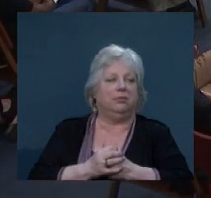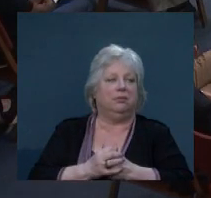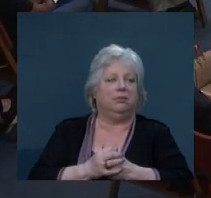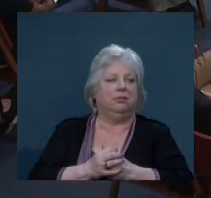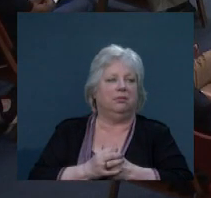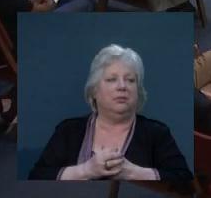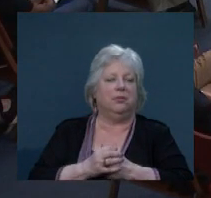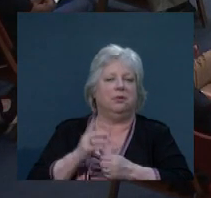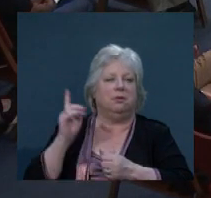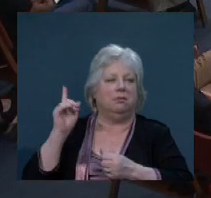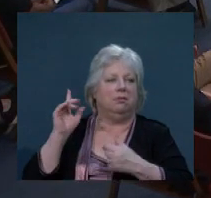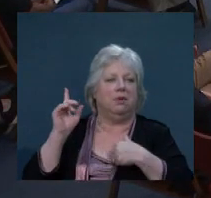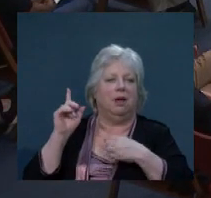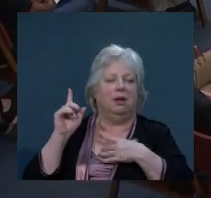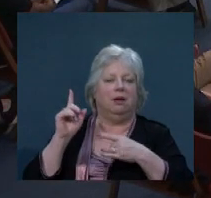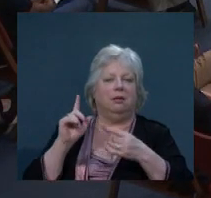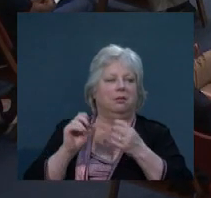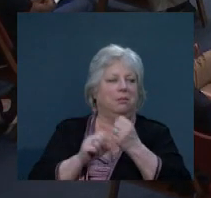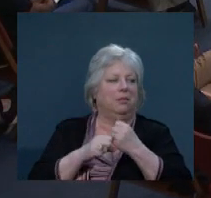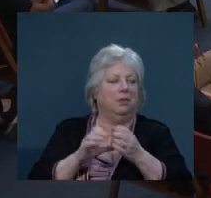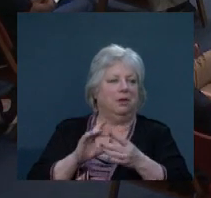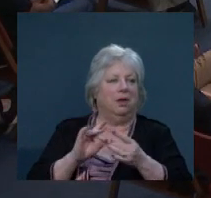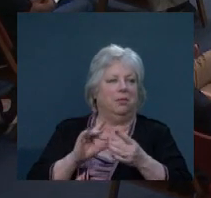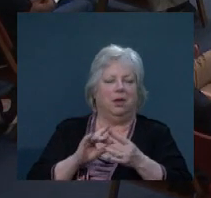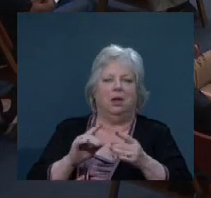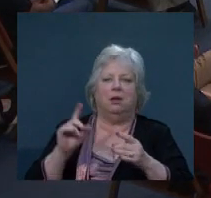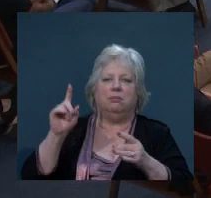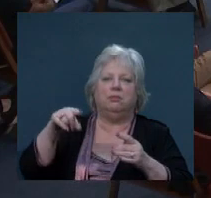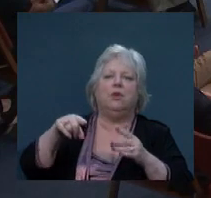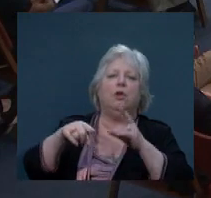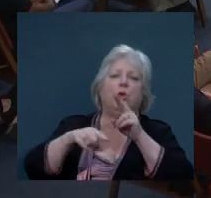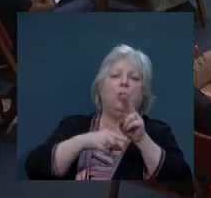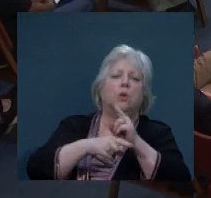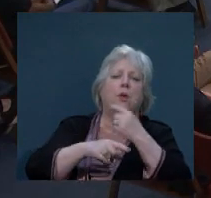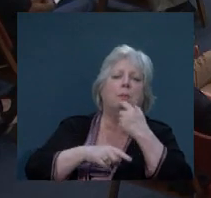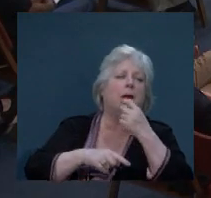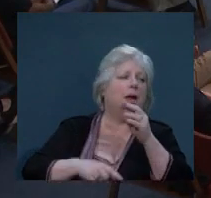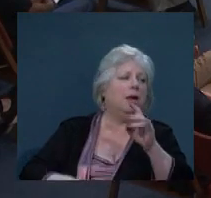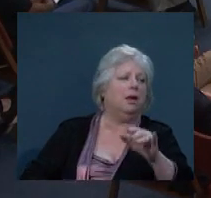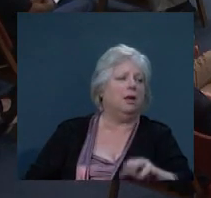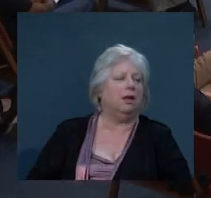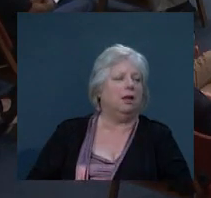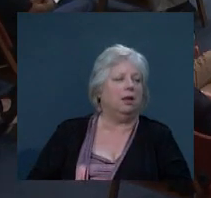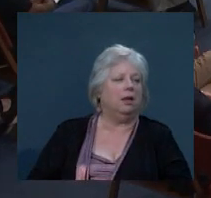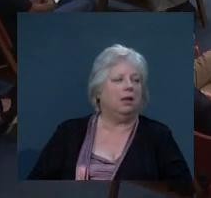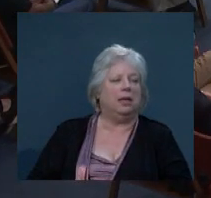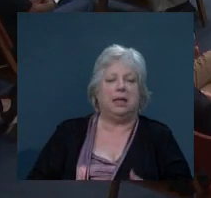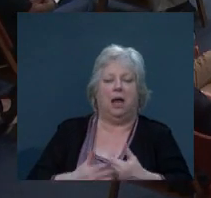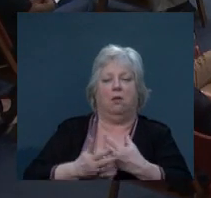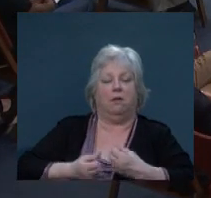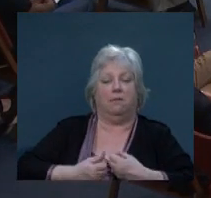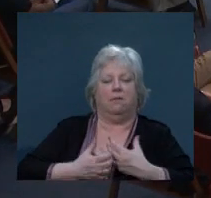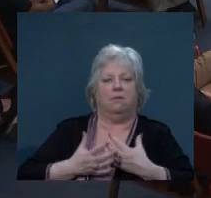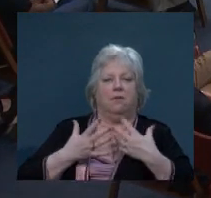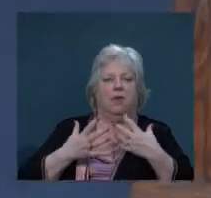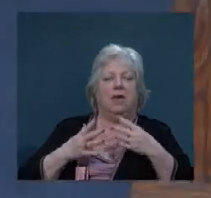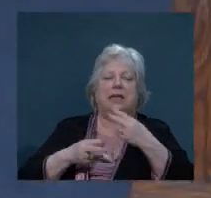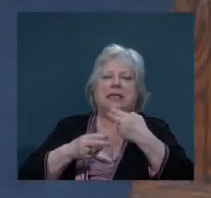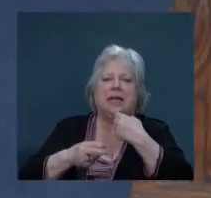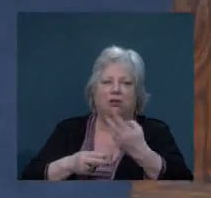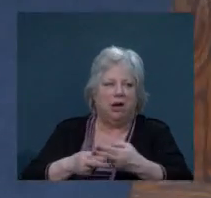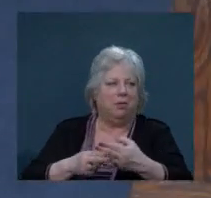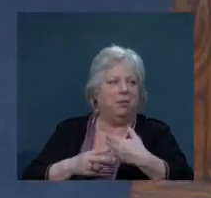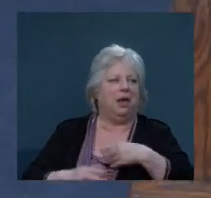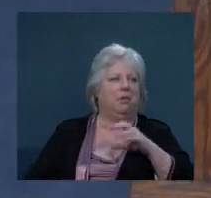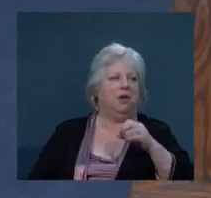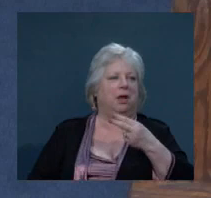I'd like to make a comment. I got here a little late. Use the mic. Got a minute. As far as revitalizing the neighborhood, that will not happen. State your name, please. My